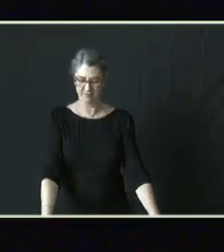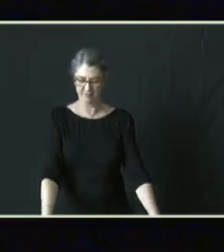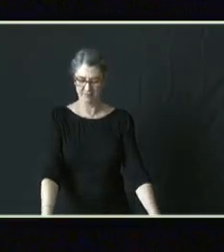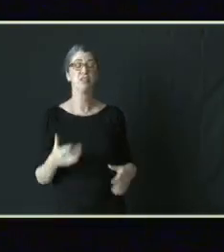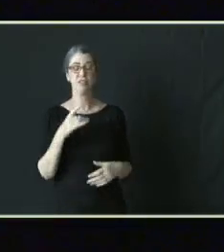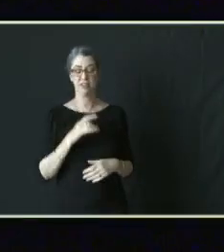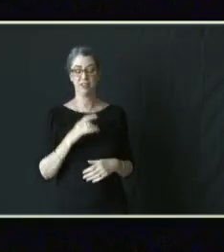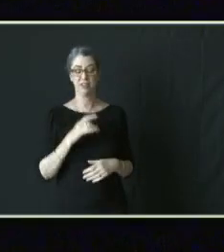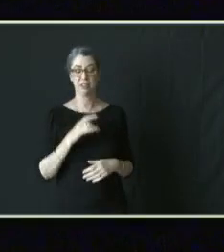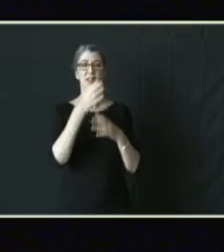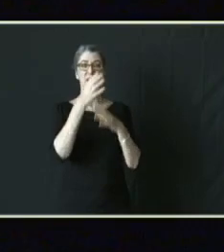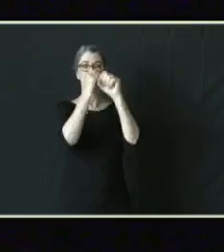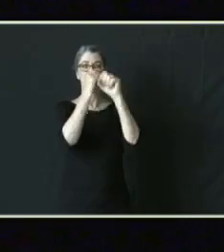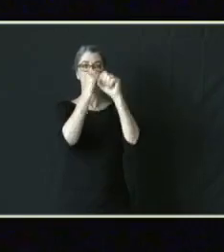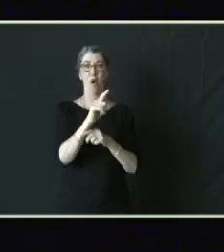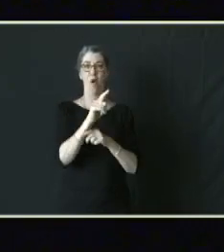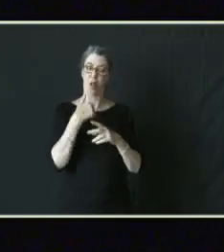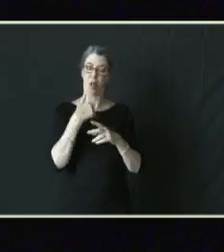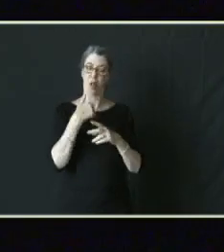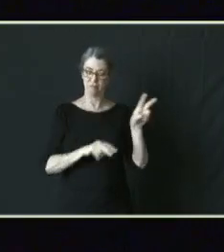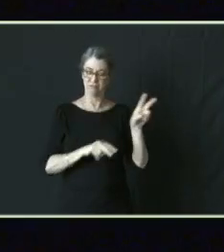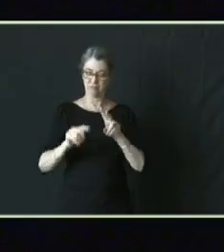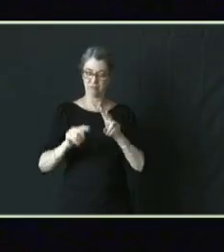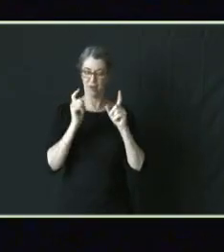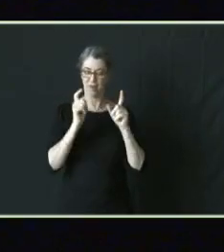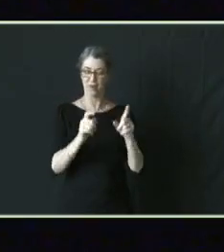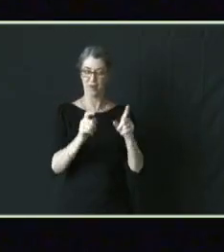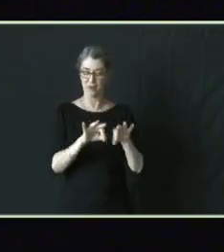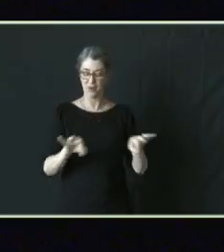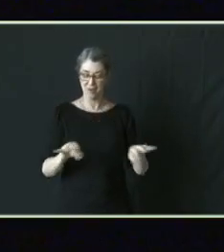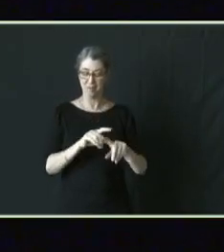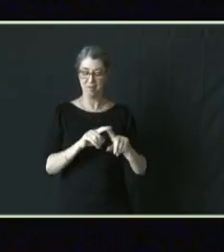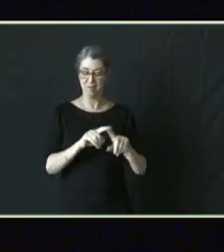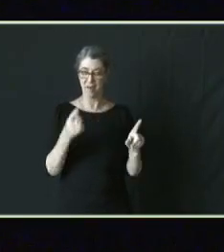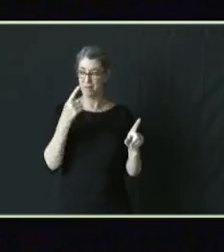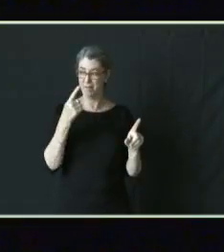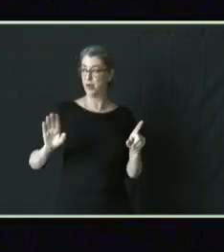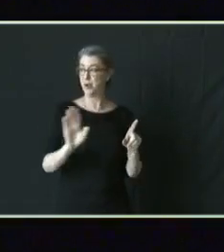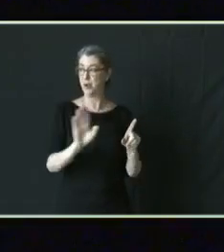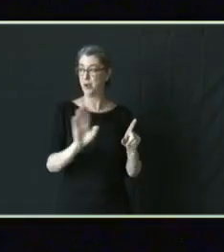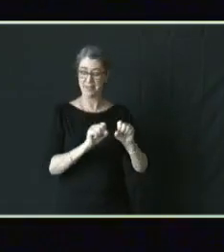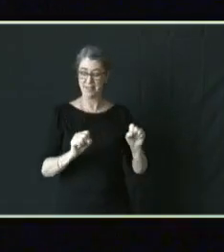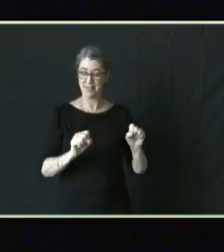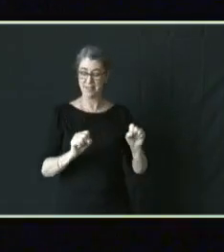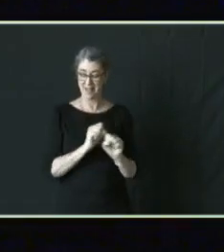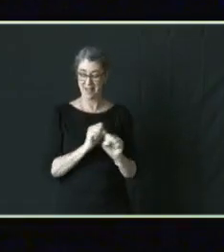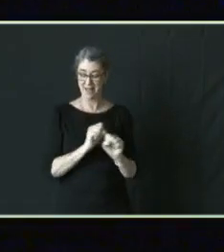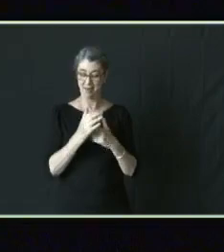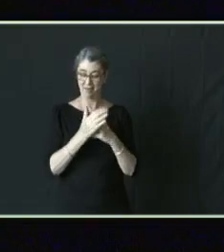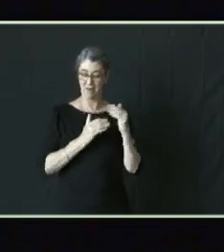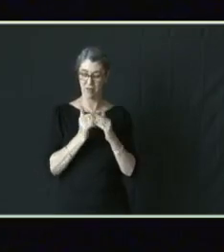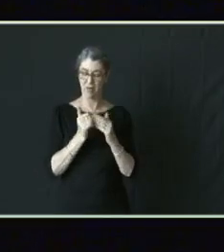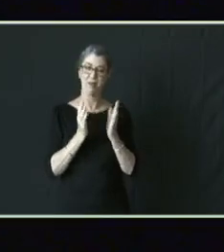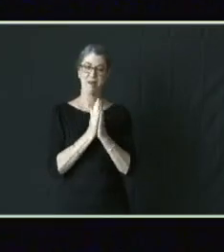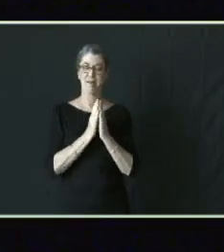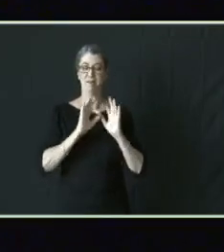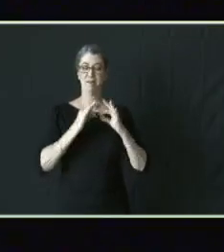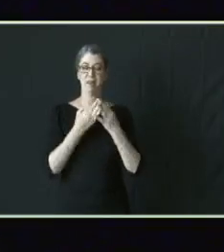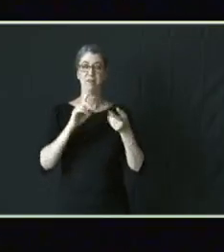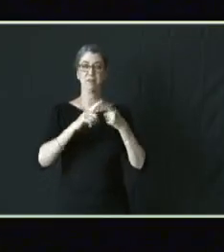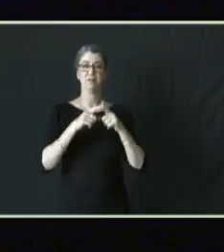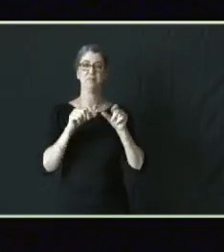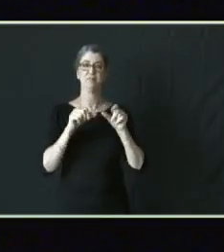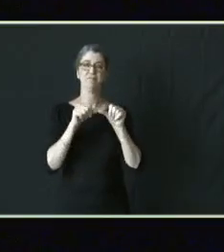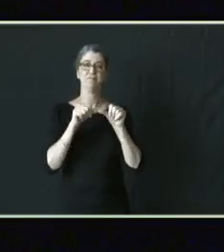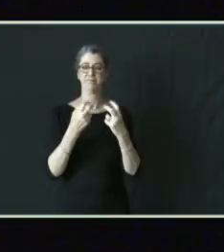President Hall will preside over the conferring of the degrees, but for your safety and comfort, we request that family and friends remain seated during